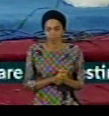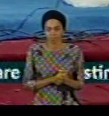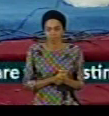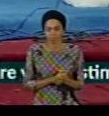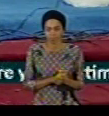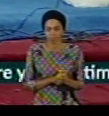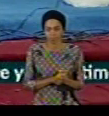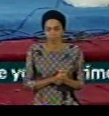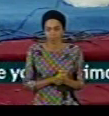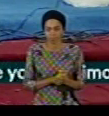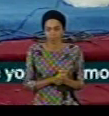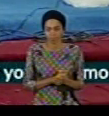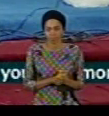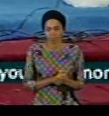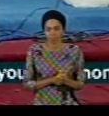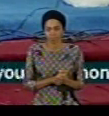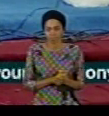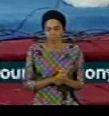foreign